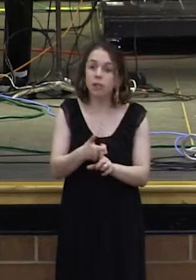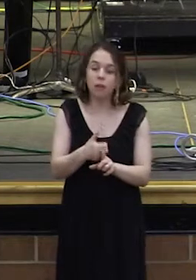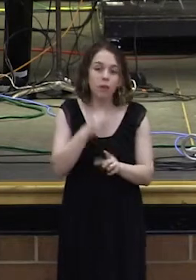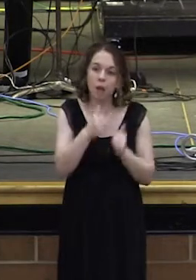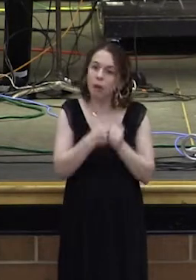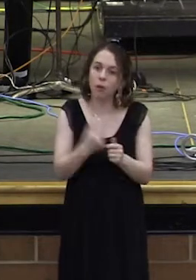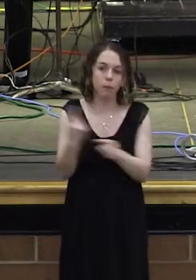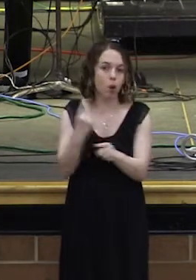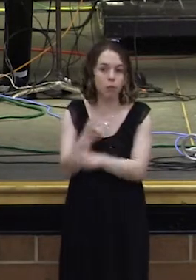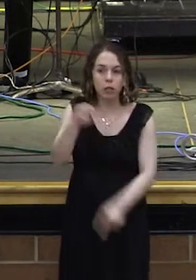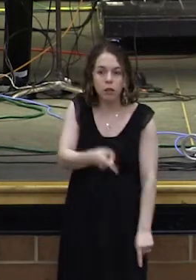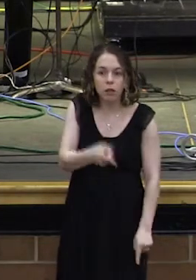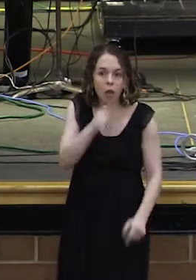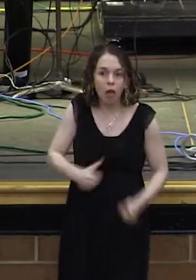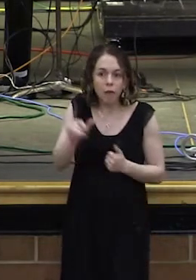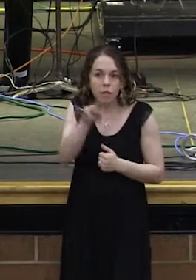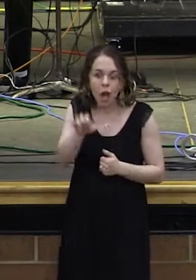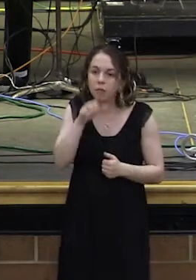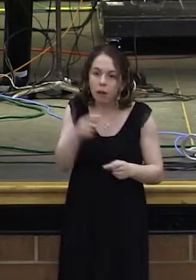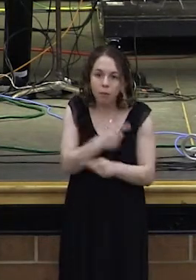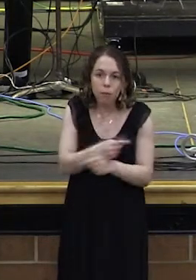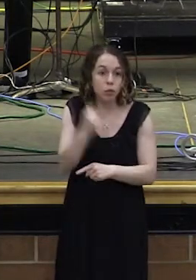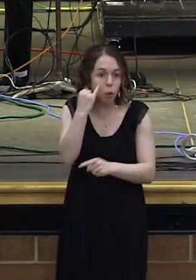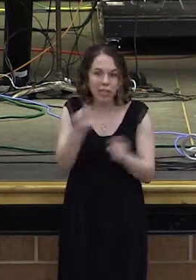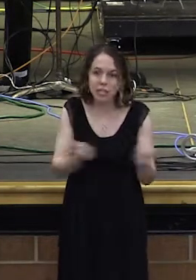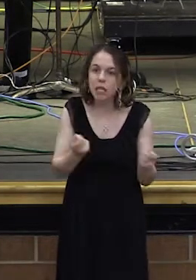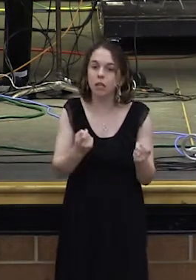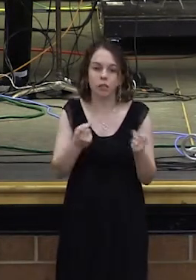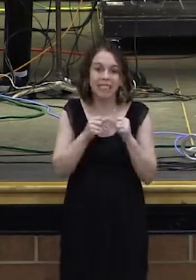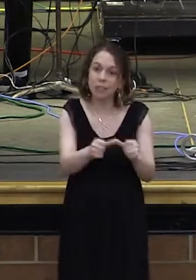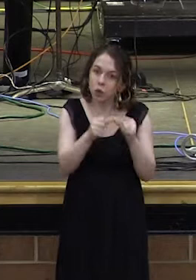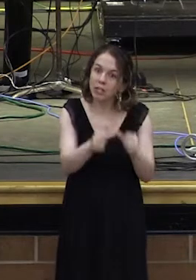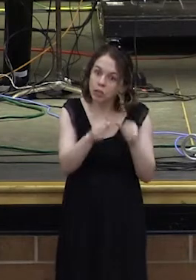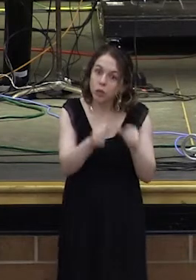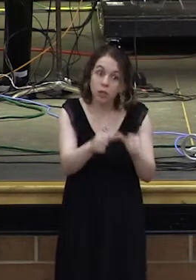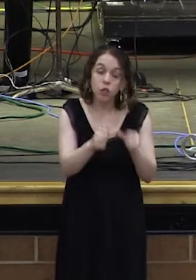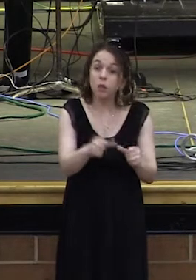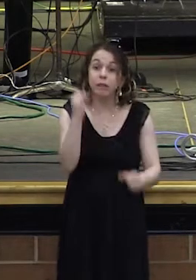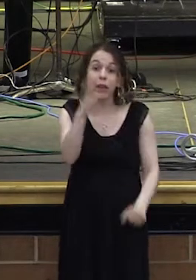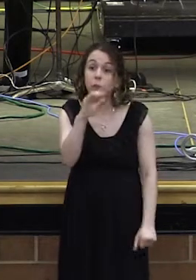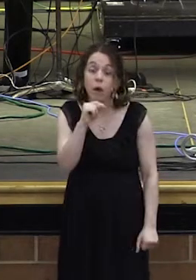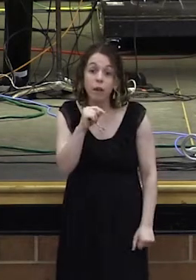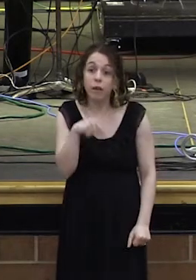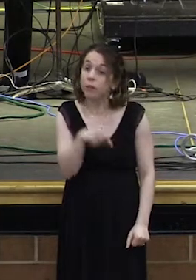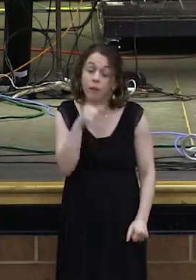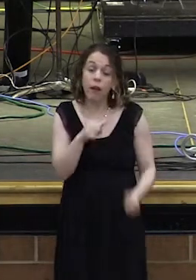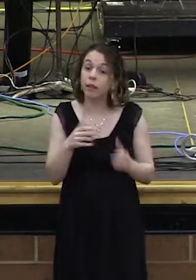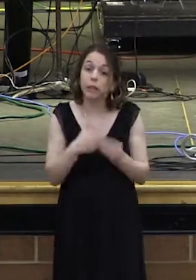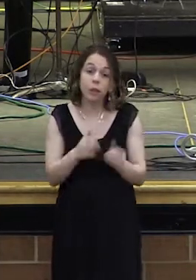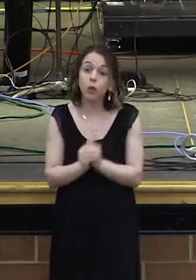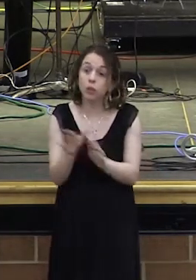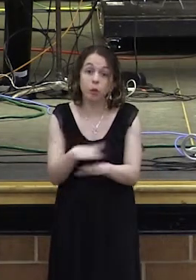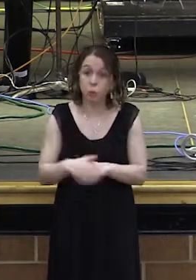one but I say this by the gra of God to to to humble myself before the cross and not try to fake it till I make